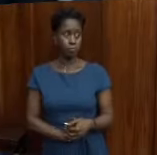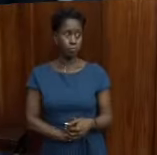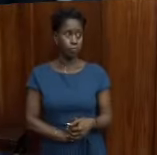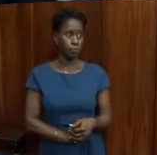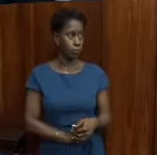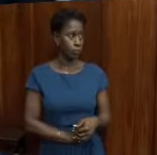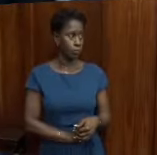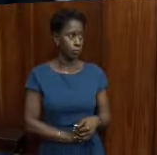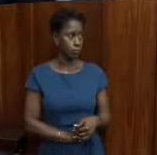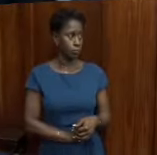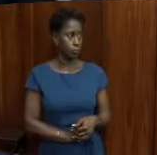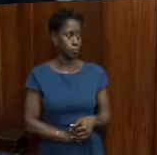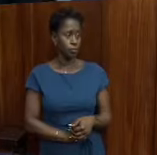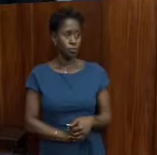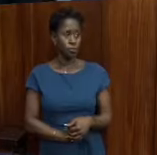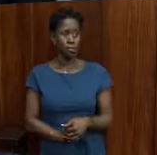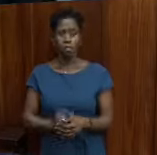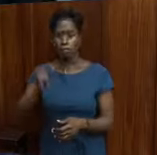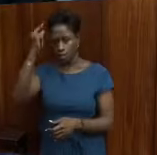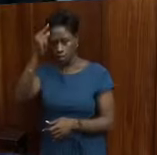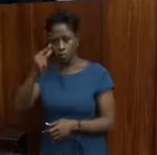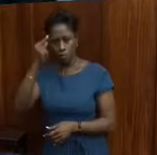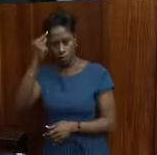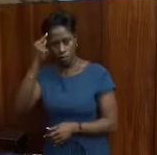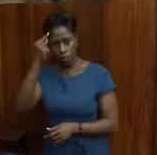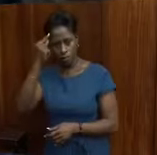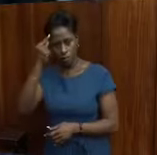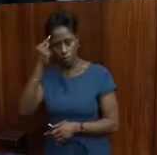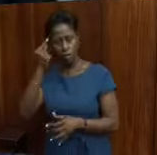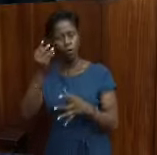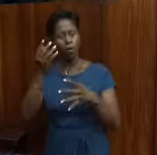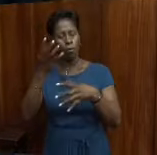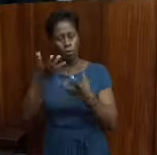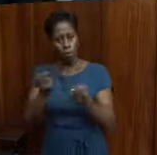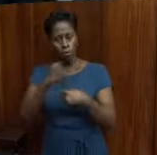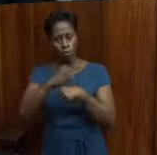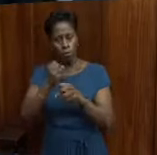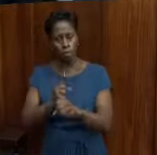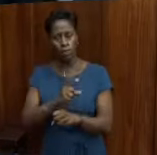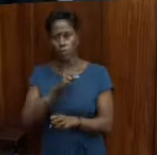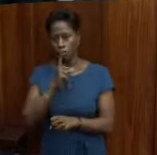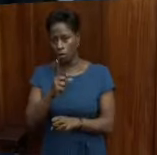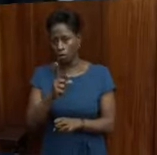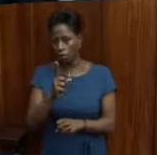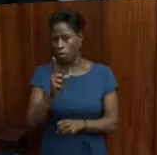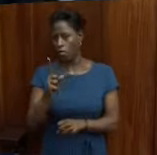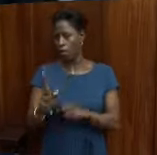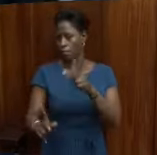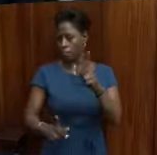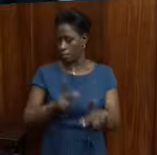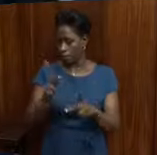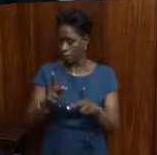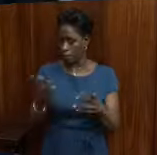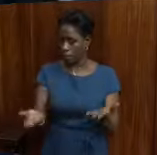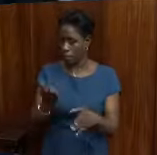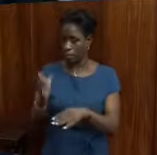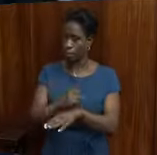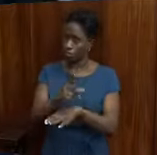Speaker, the government aims to provide accessible, affordable housing solutions for the people of St.